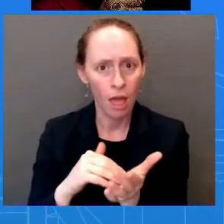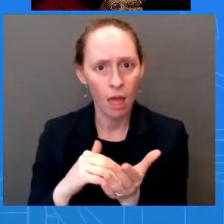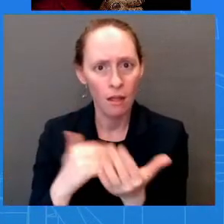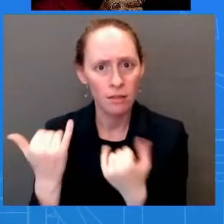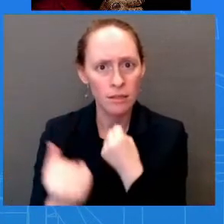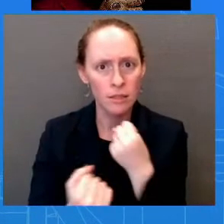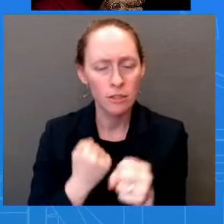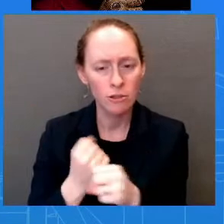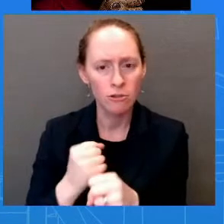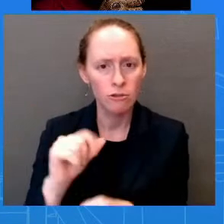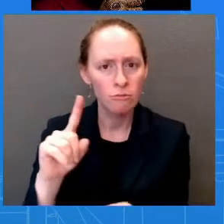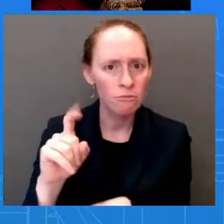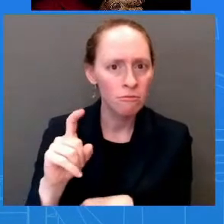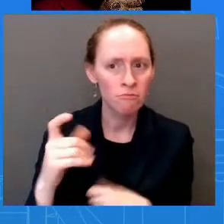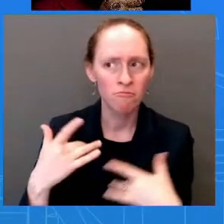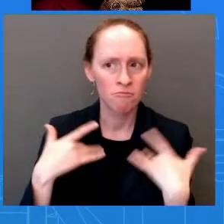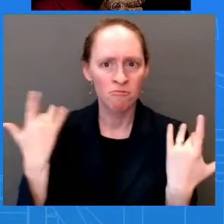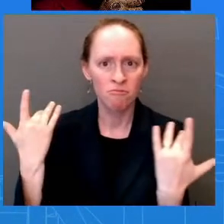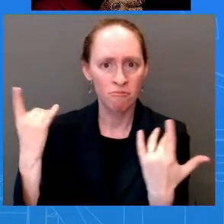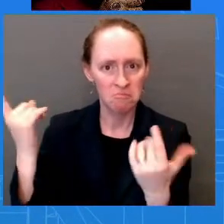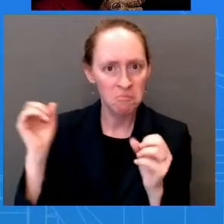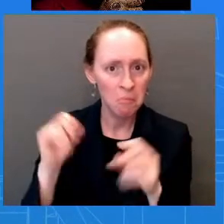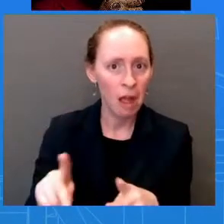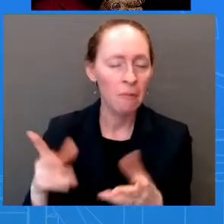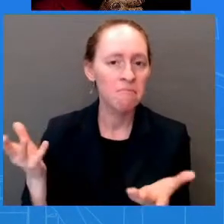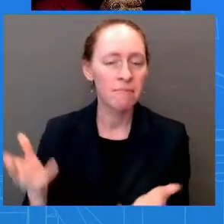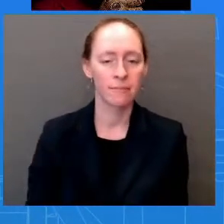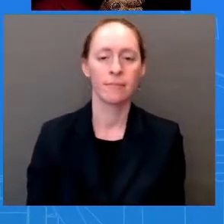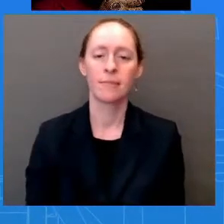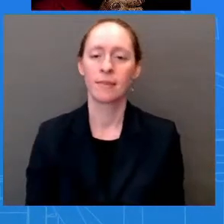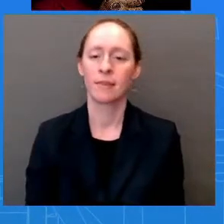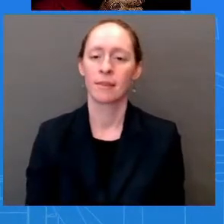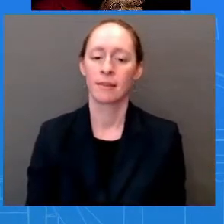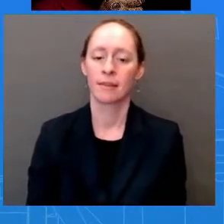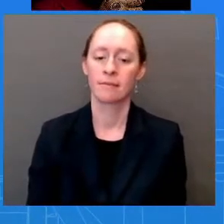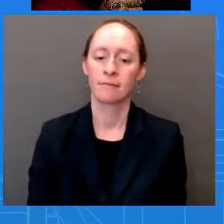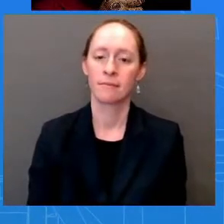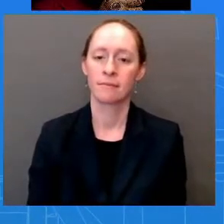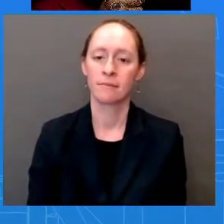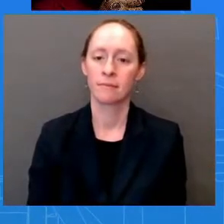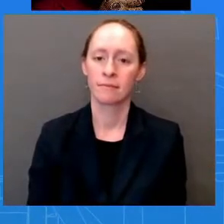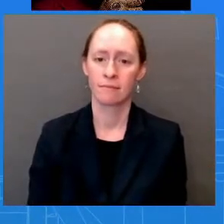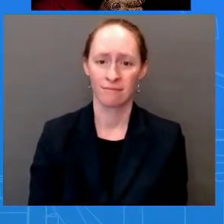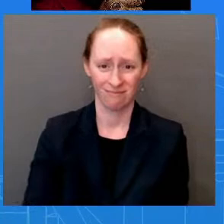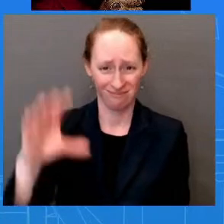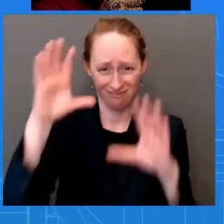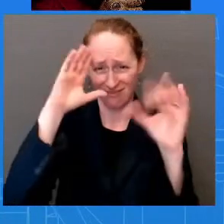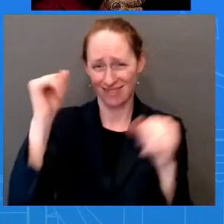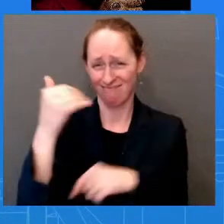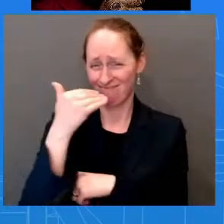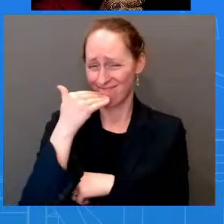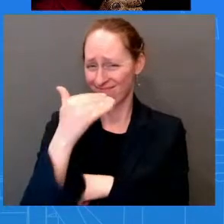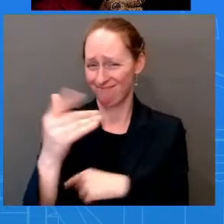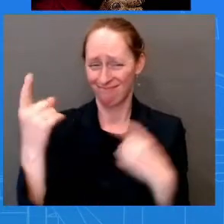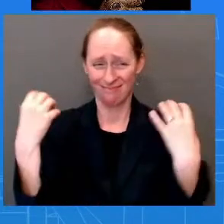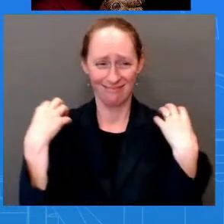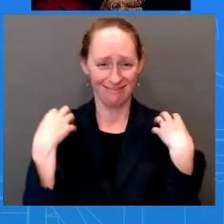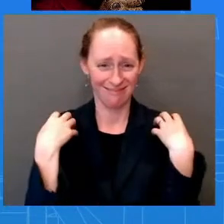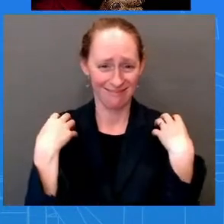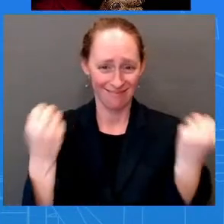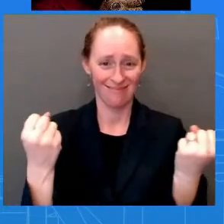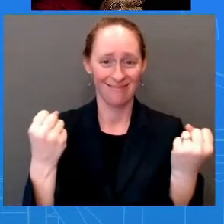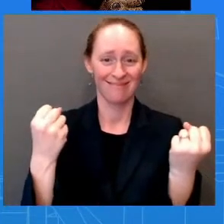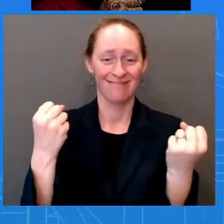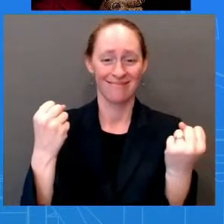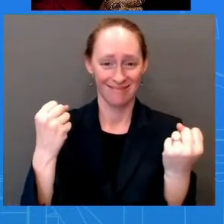the president is in good health and maintains an active lifestyle. That is from the doctor. He shared that with me. He